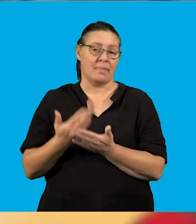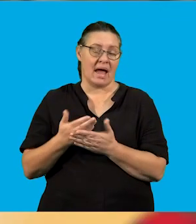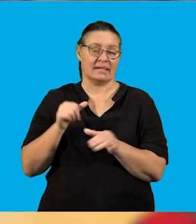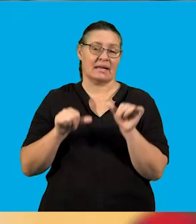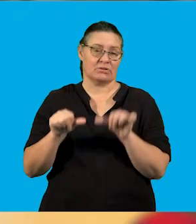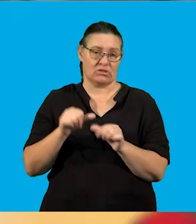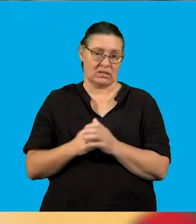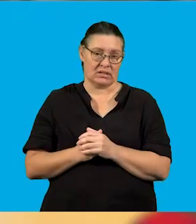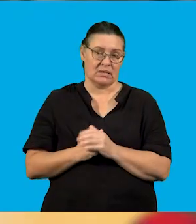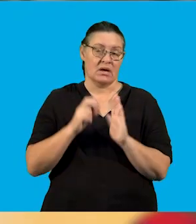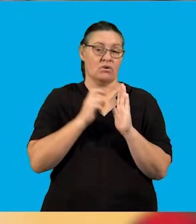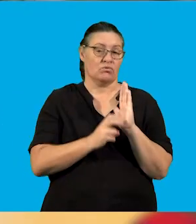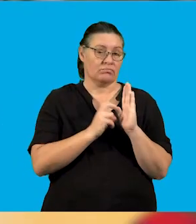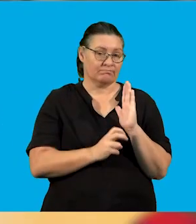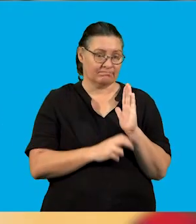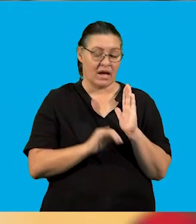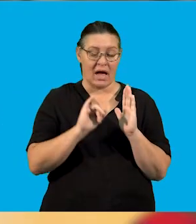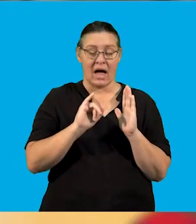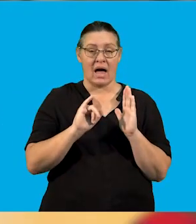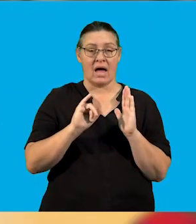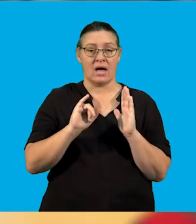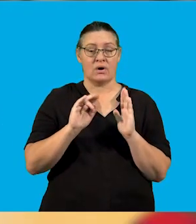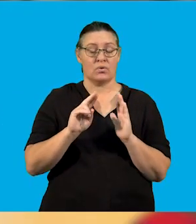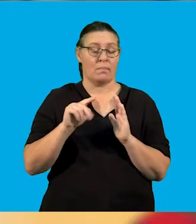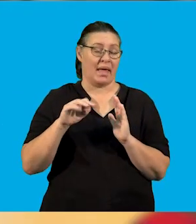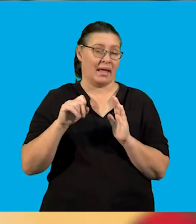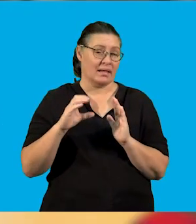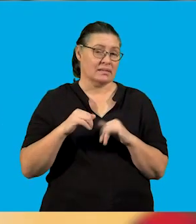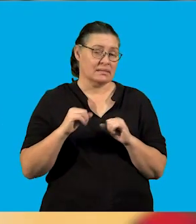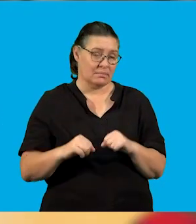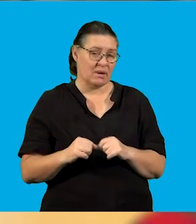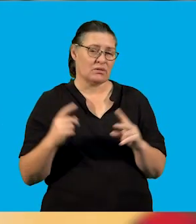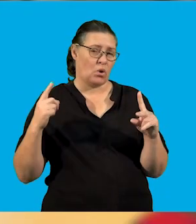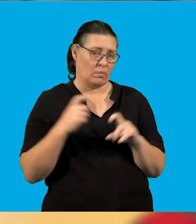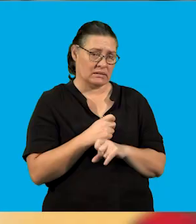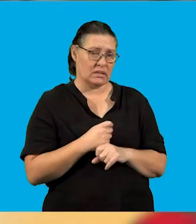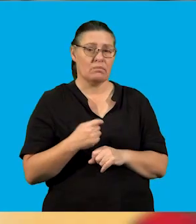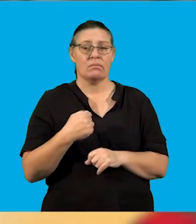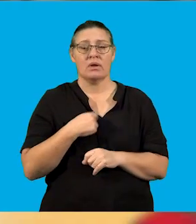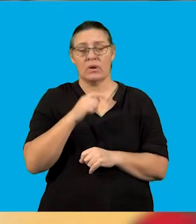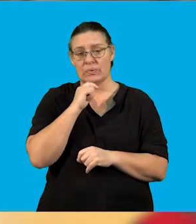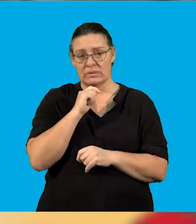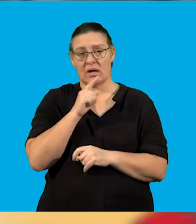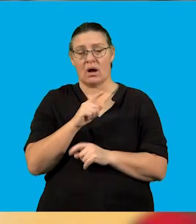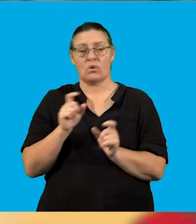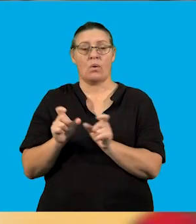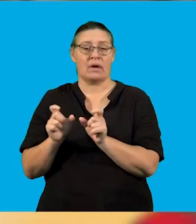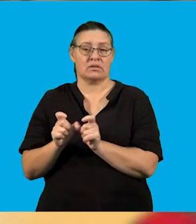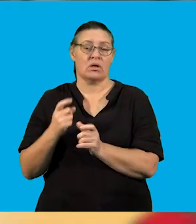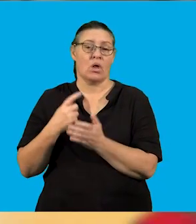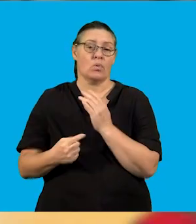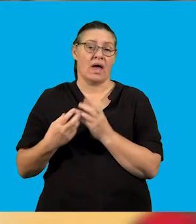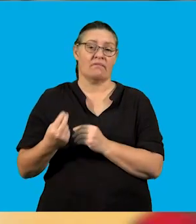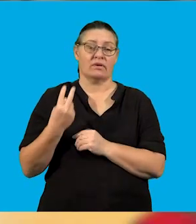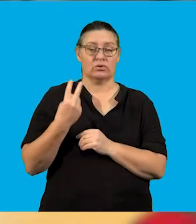Applied Chemistry. However, the rules that are contained in the IUPAC system are very complex. For our purposes, we're only going to be naming